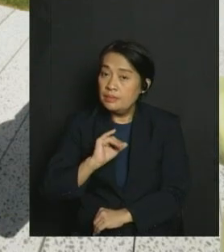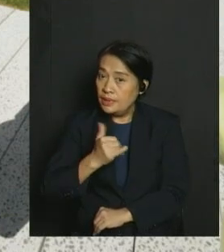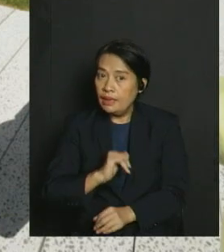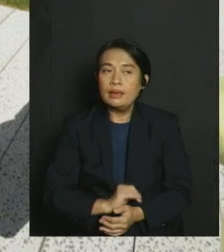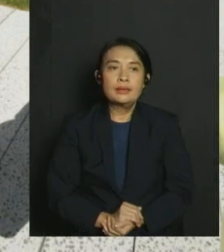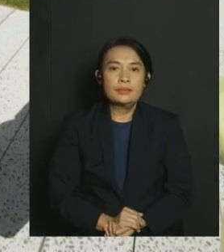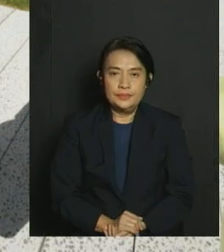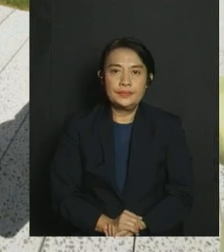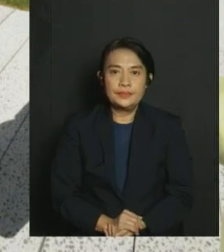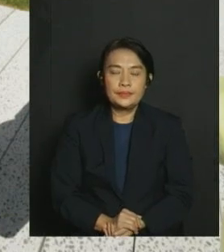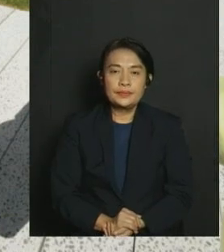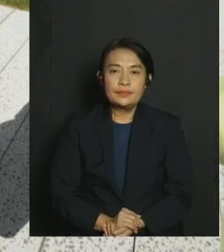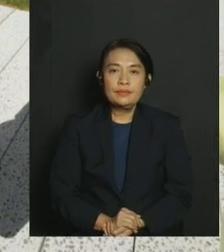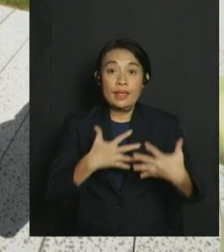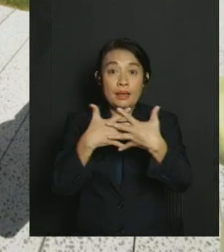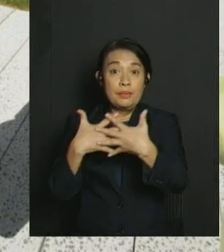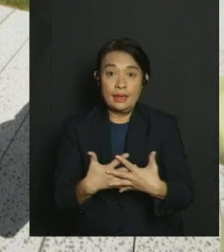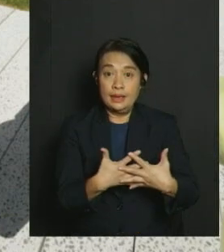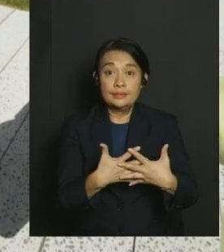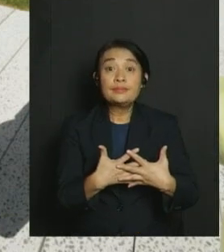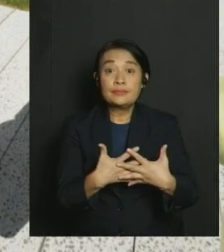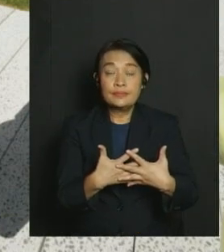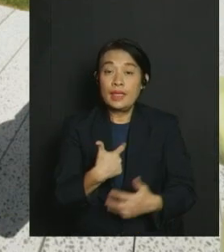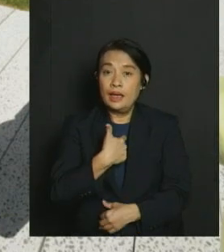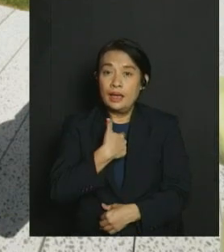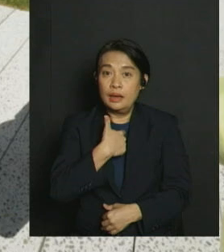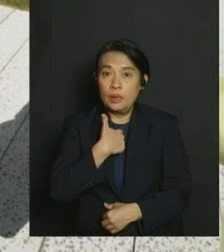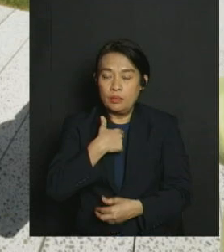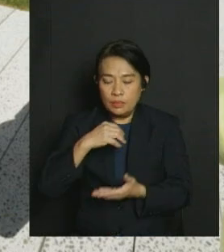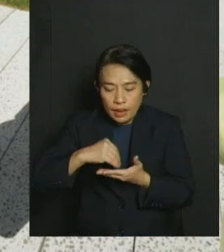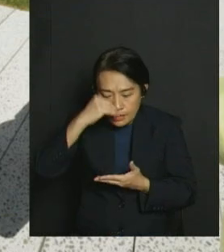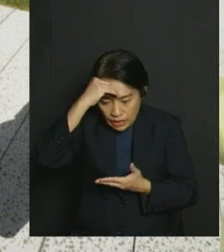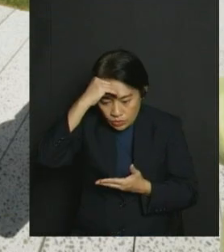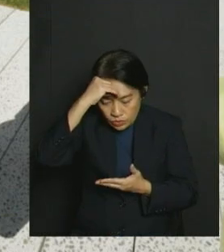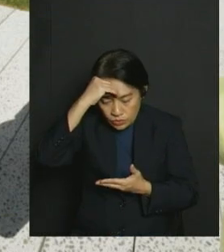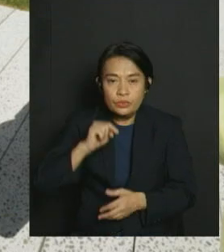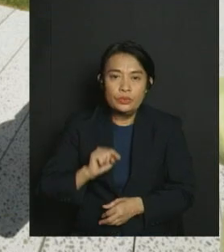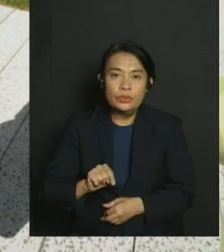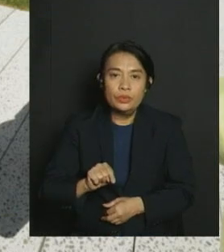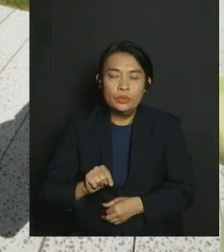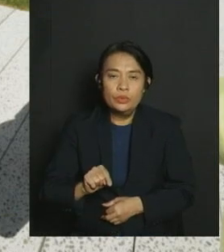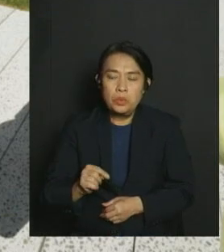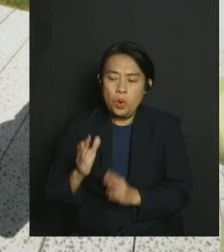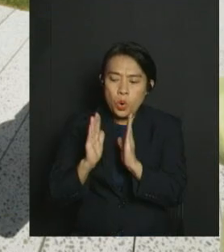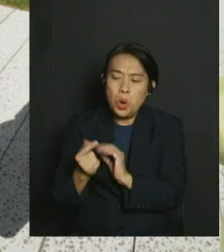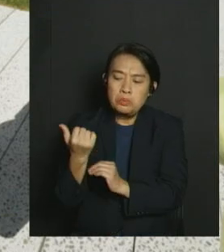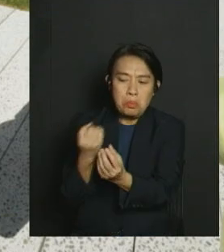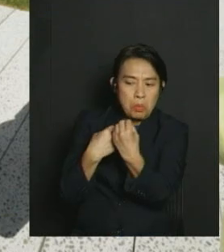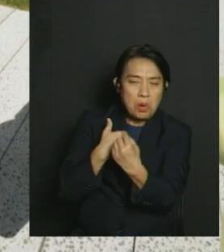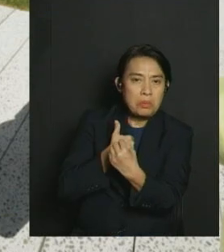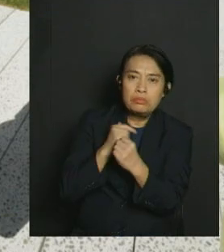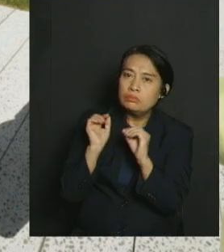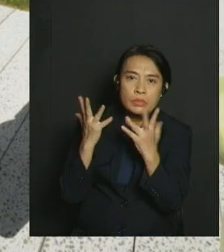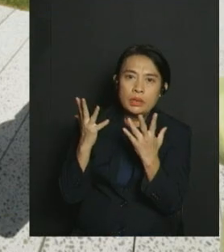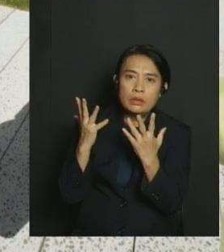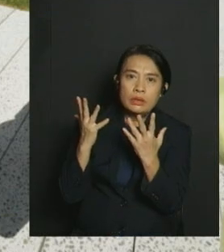the US, when I went through school, nobody told me that was an option. And there is a desperate need